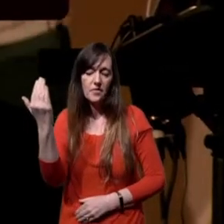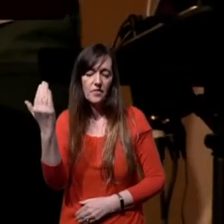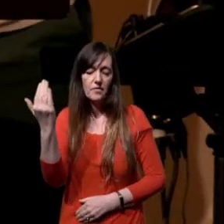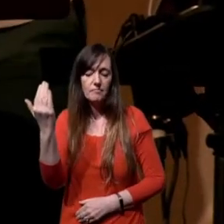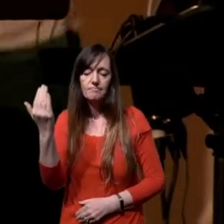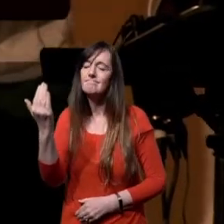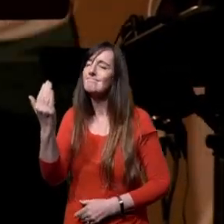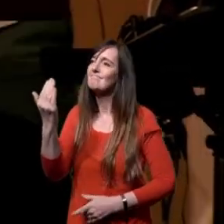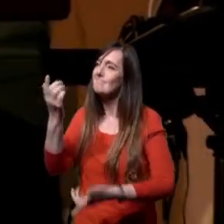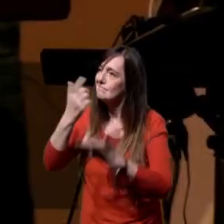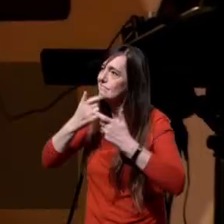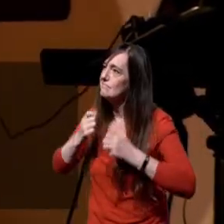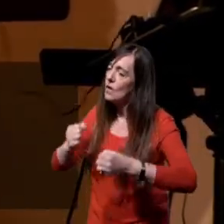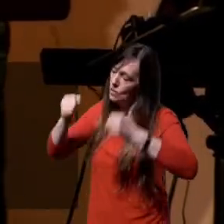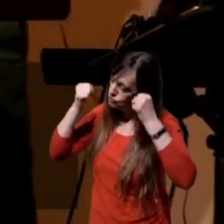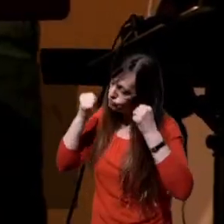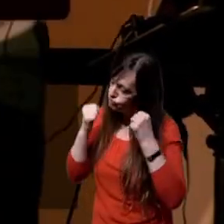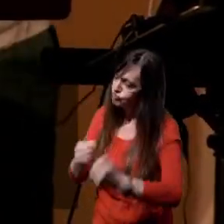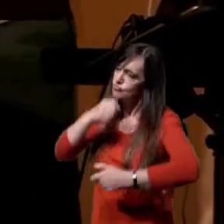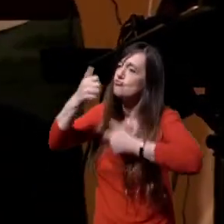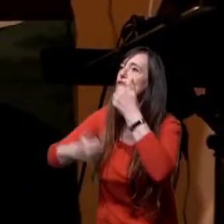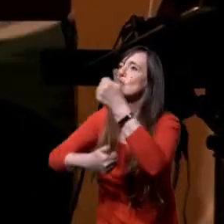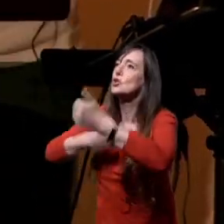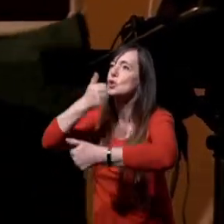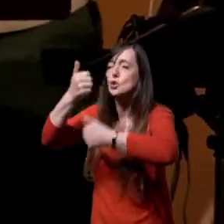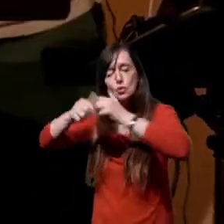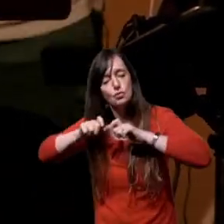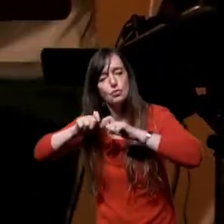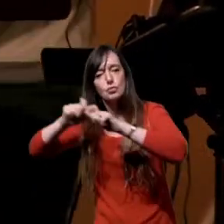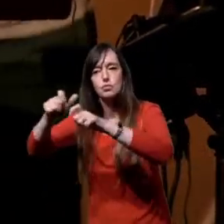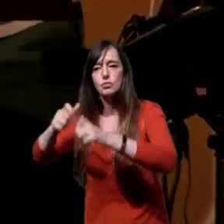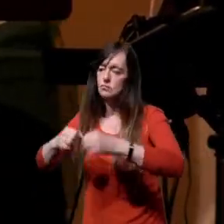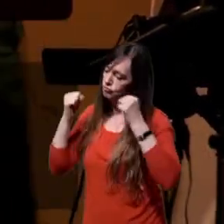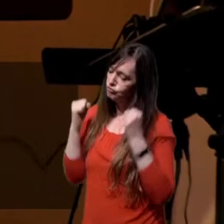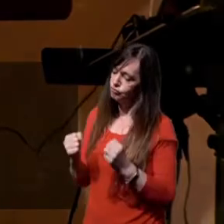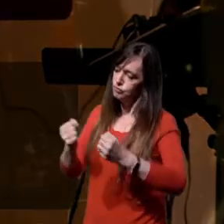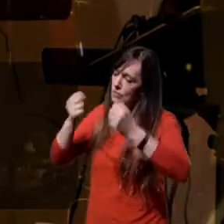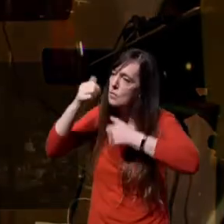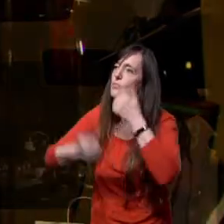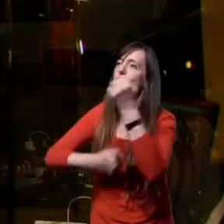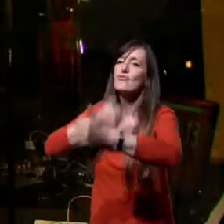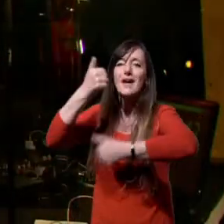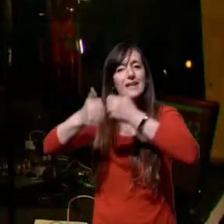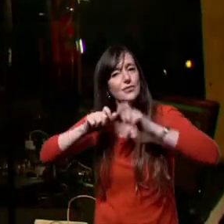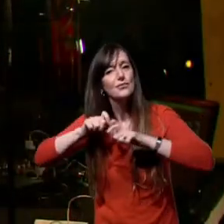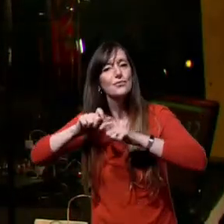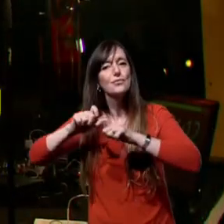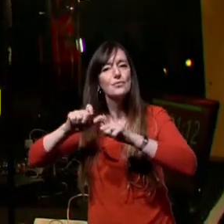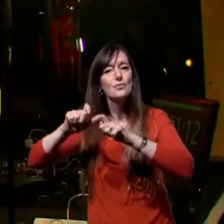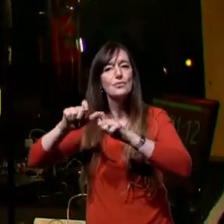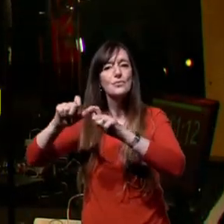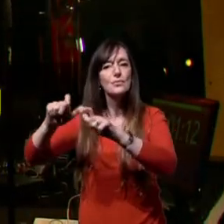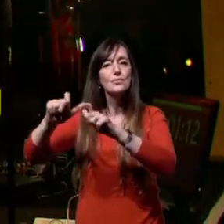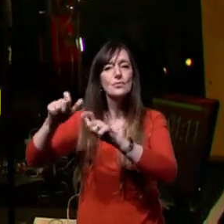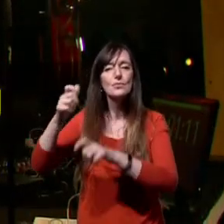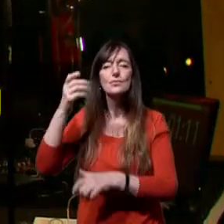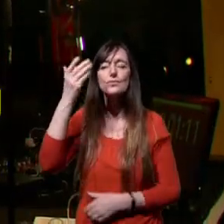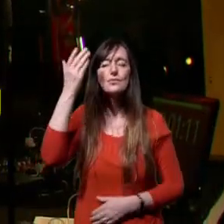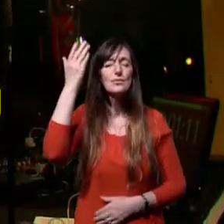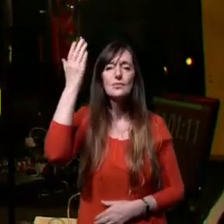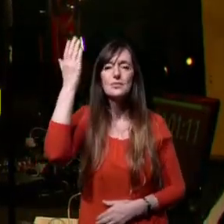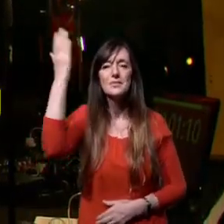comes, still I will praise you, still I will praise you.